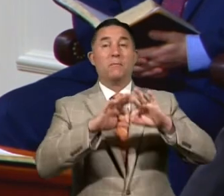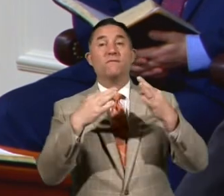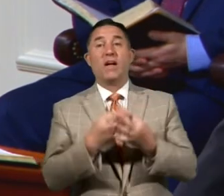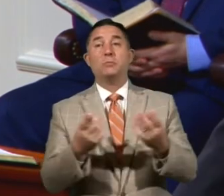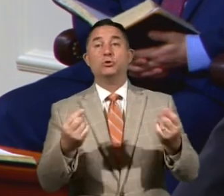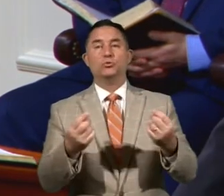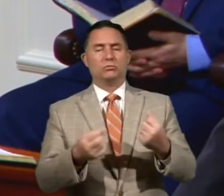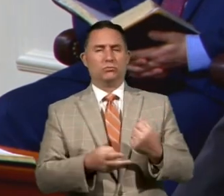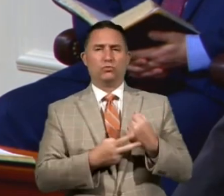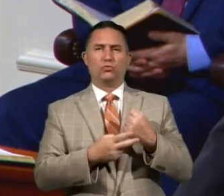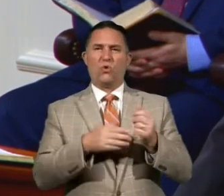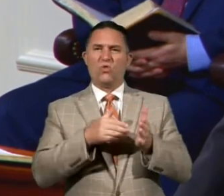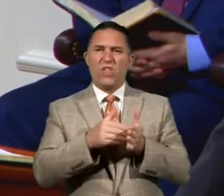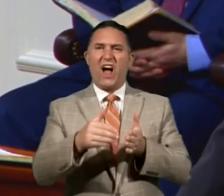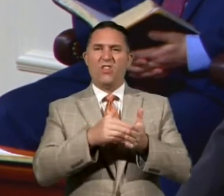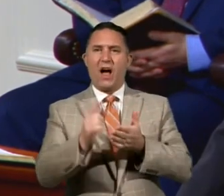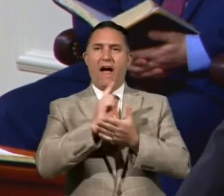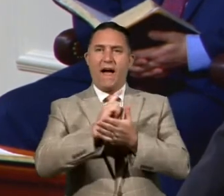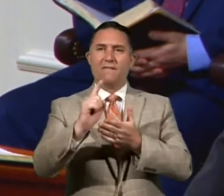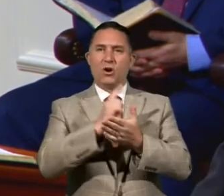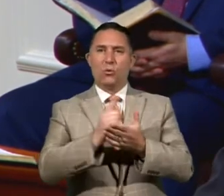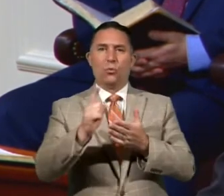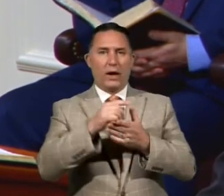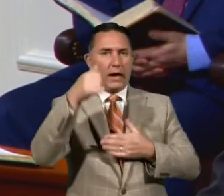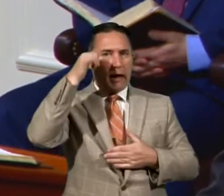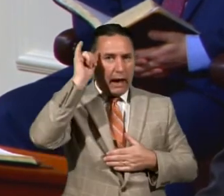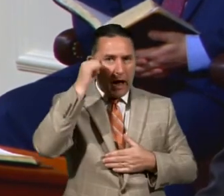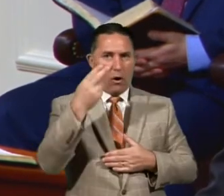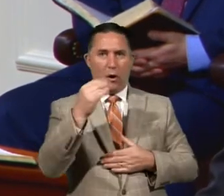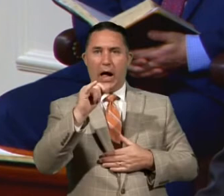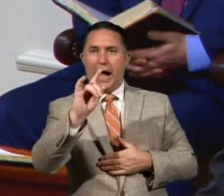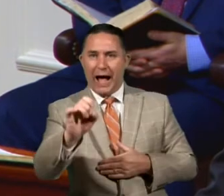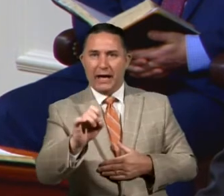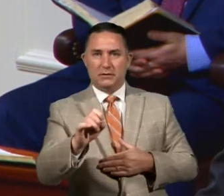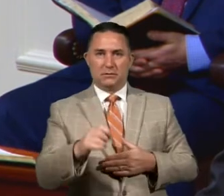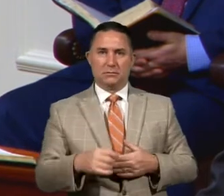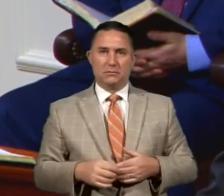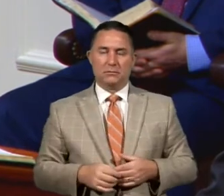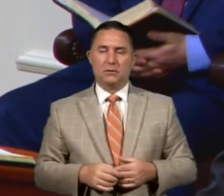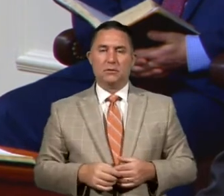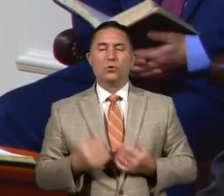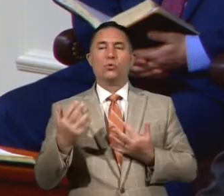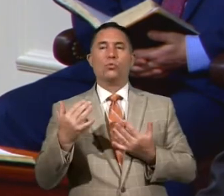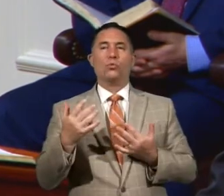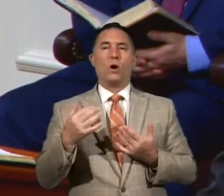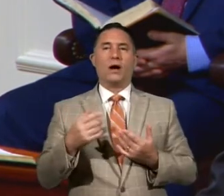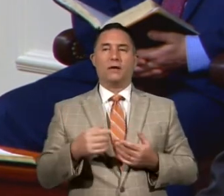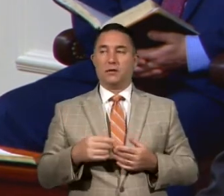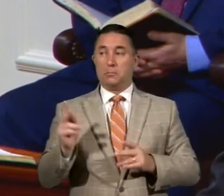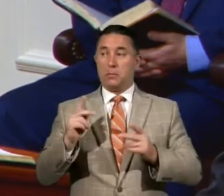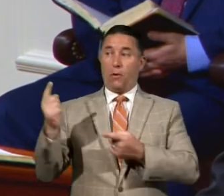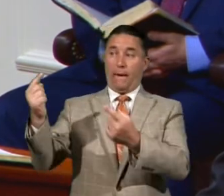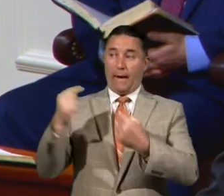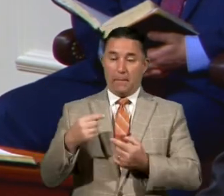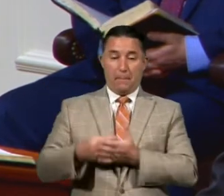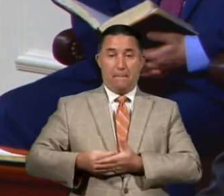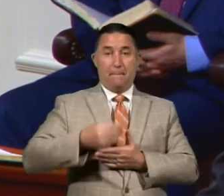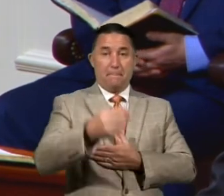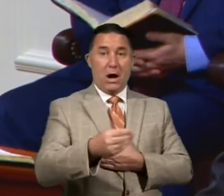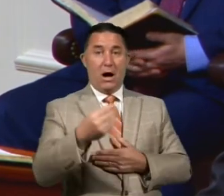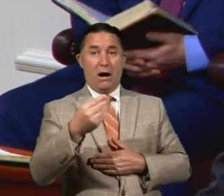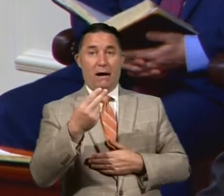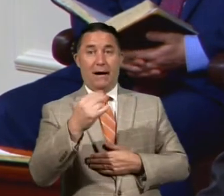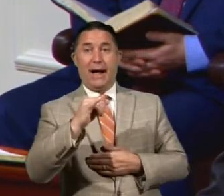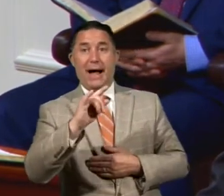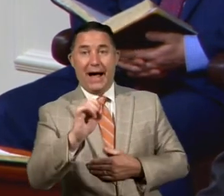would store thousands of them every week of these cow hides. And then we'd wait for the hide buyers to come, the people that bid on